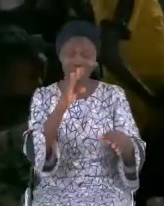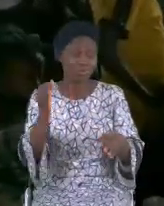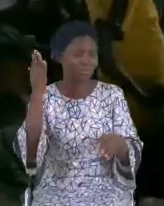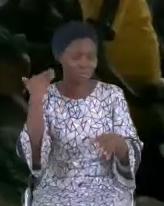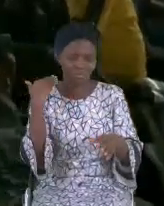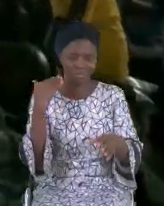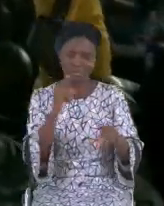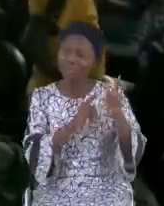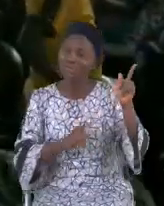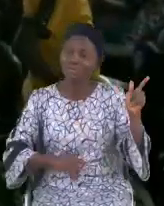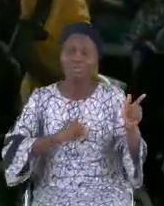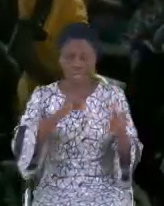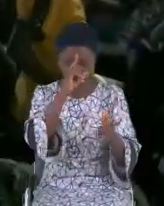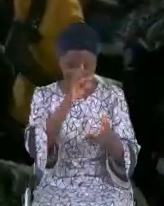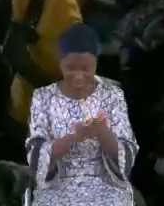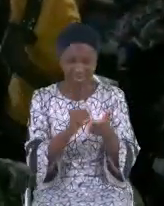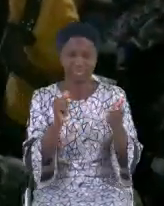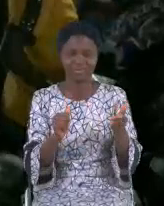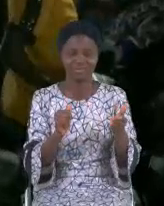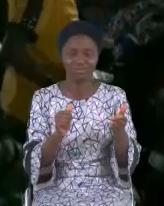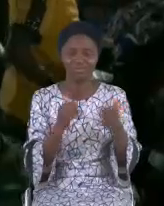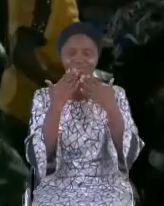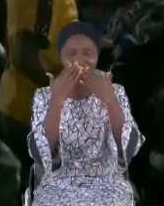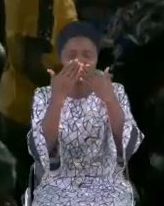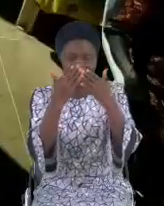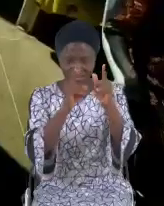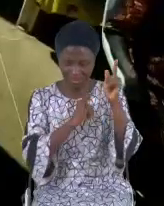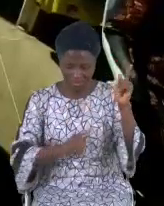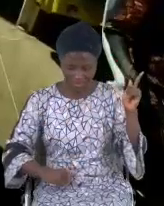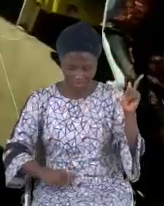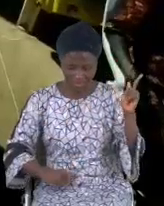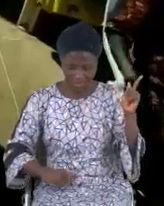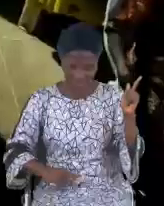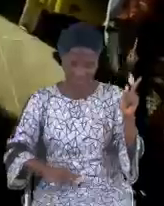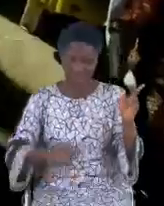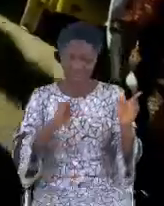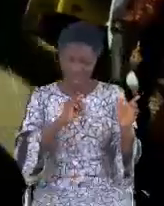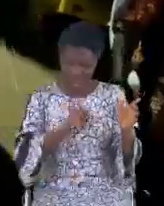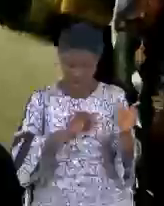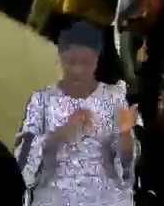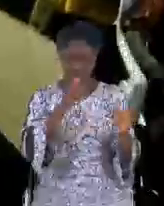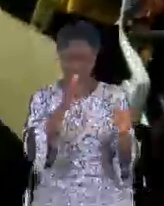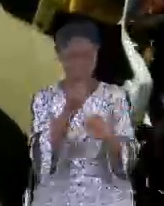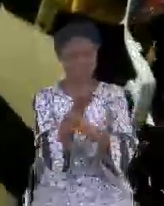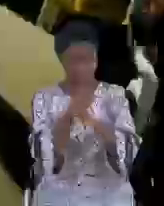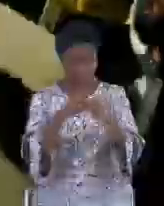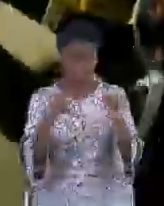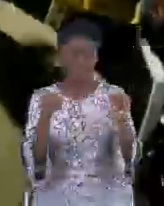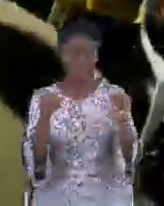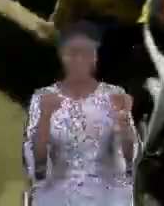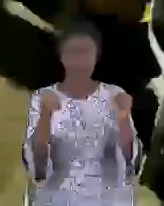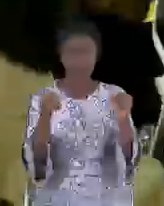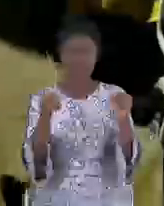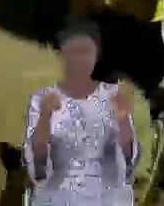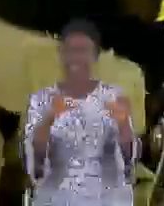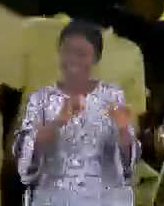I believe. Thank you, Lord. I am saved.